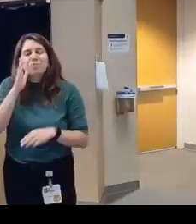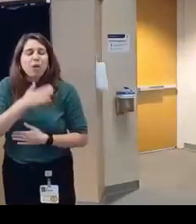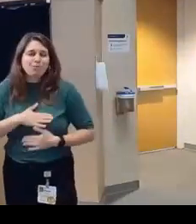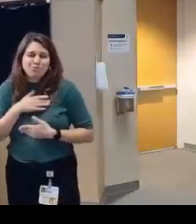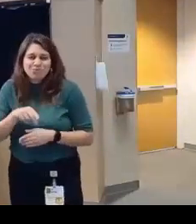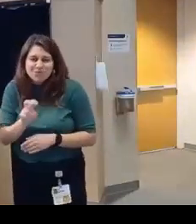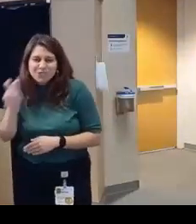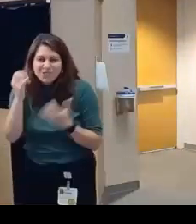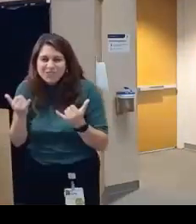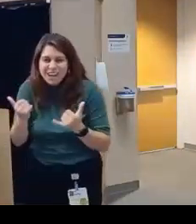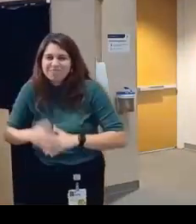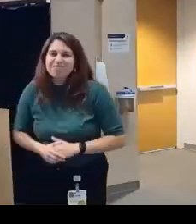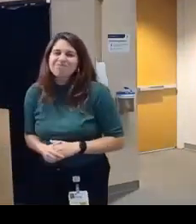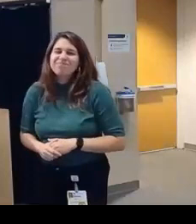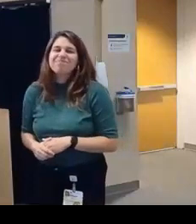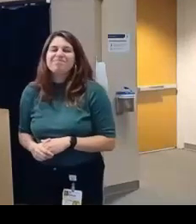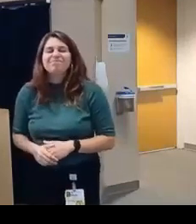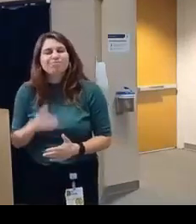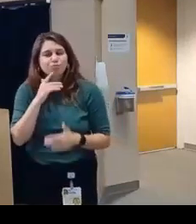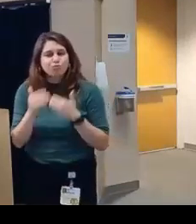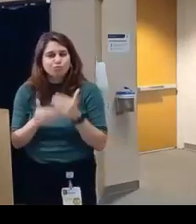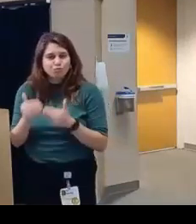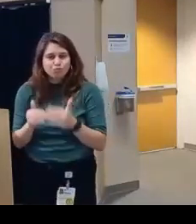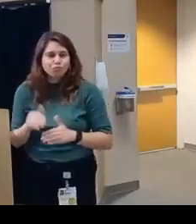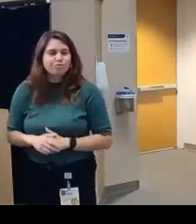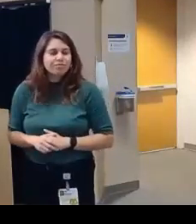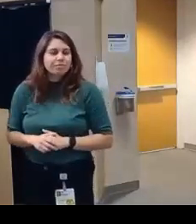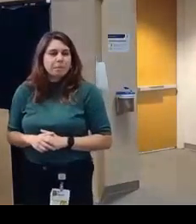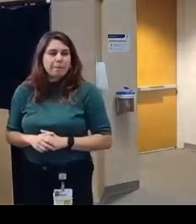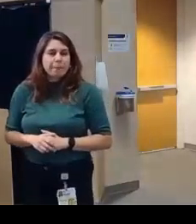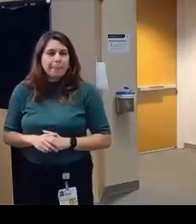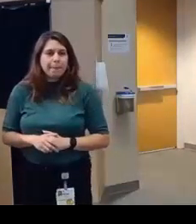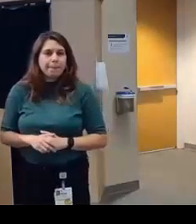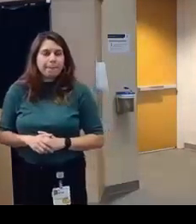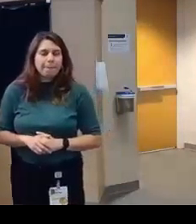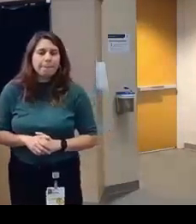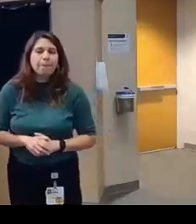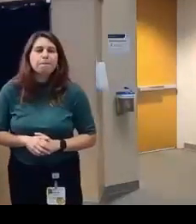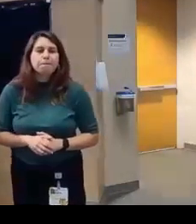somewhat fun. So we're just going to go through these real quick.